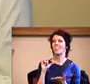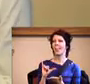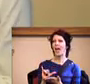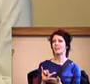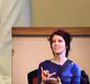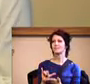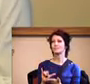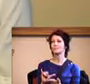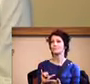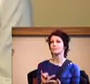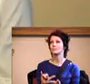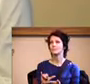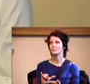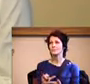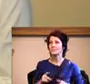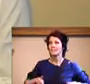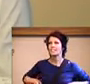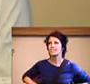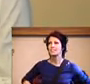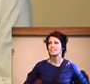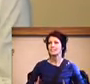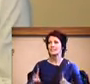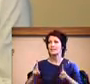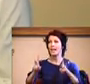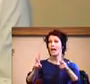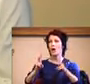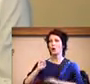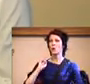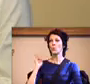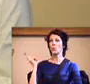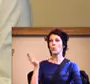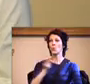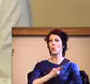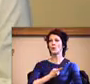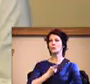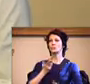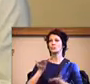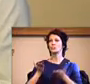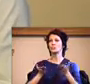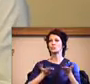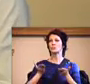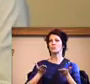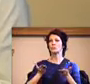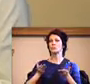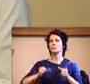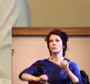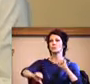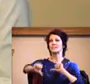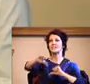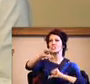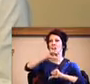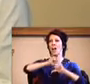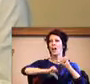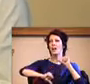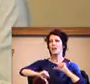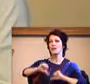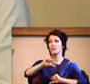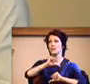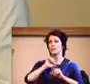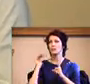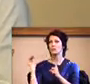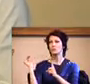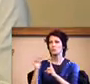that allow us to be service for one another remind